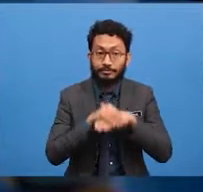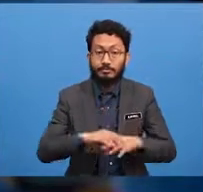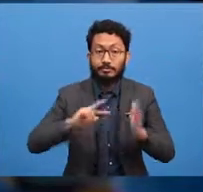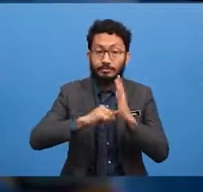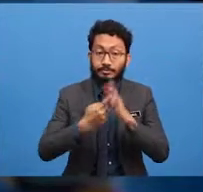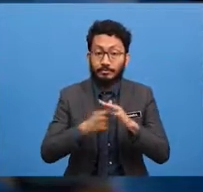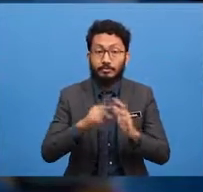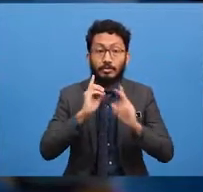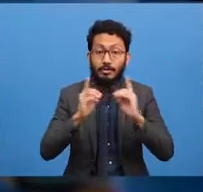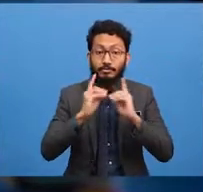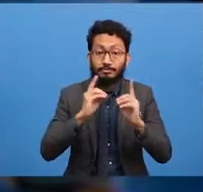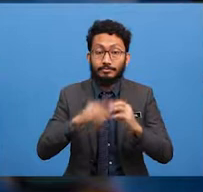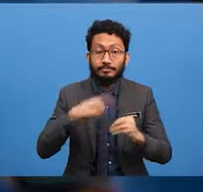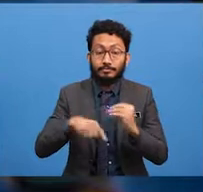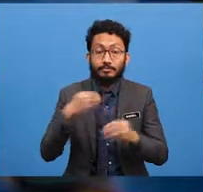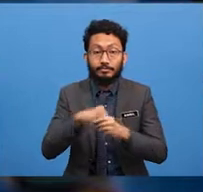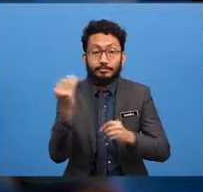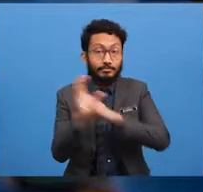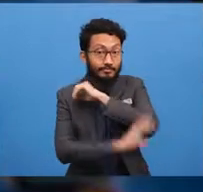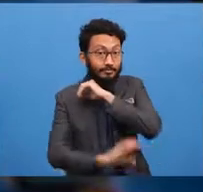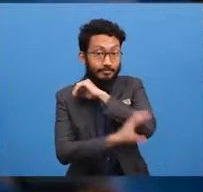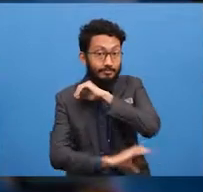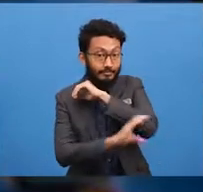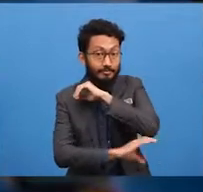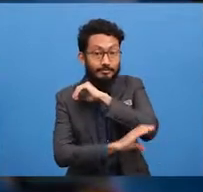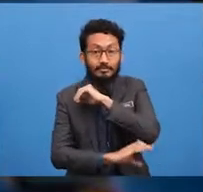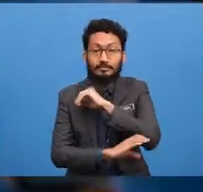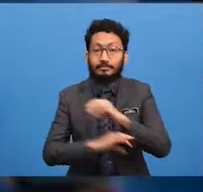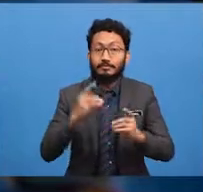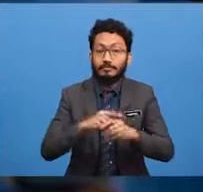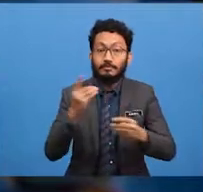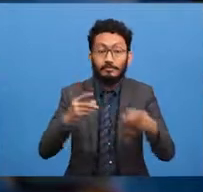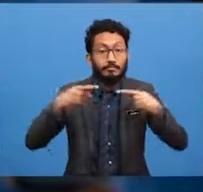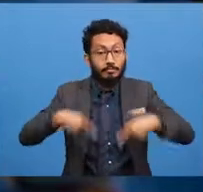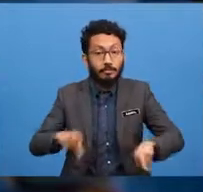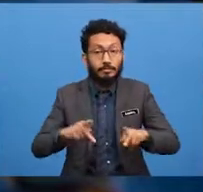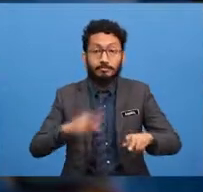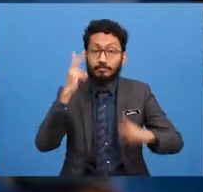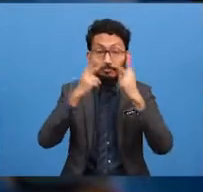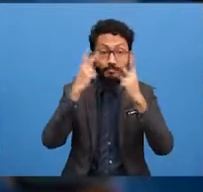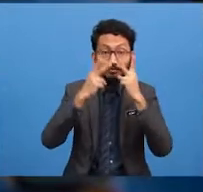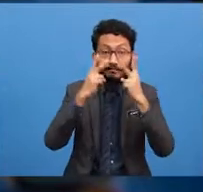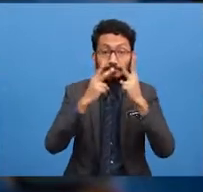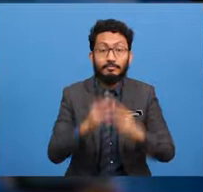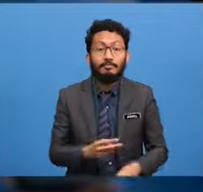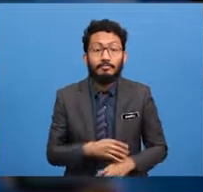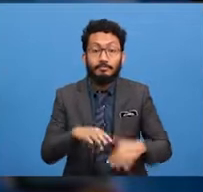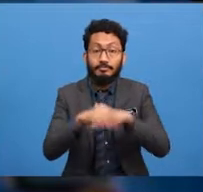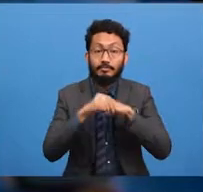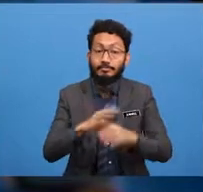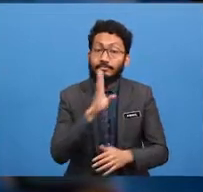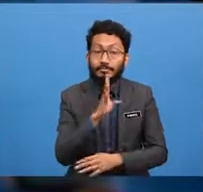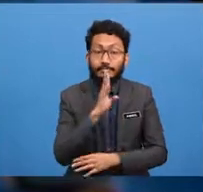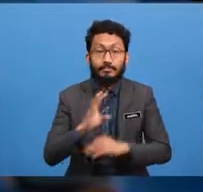about going abroad. If you have the opportunity to visit an English-speaking country,